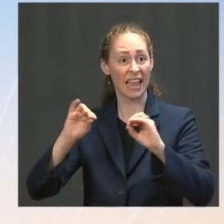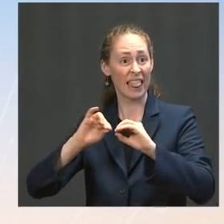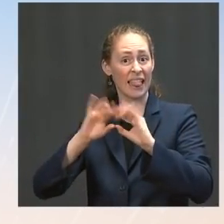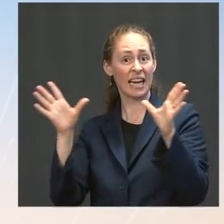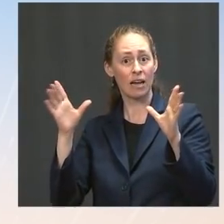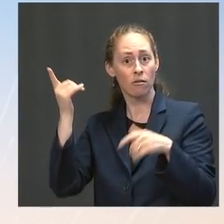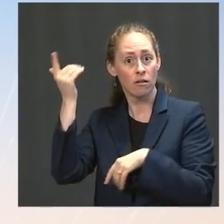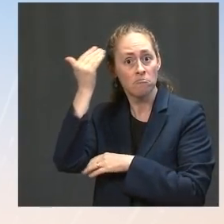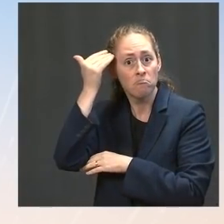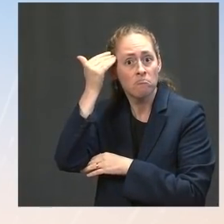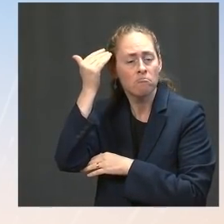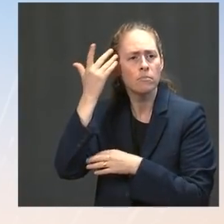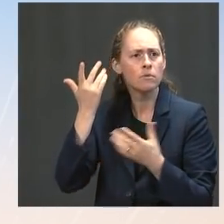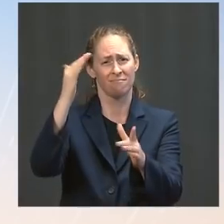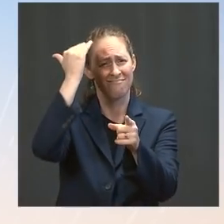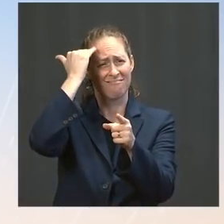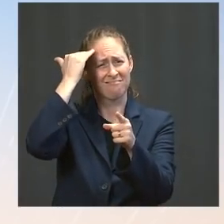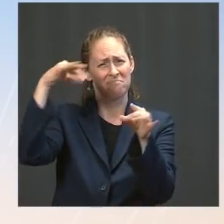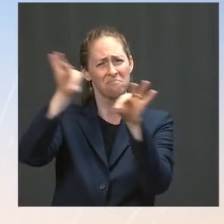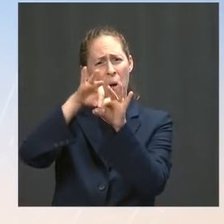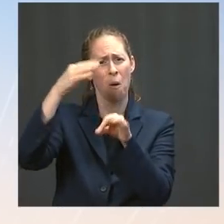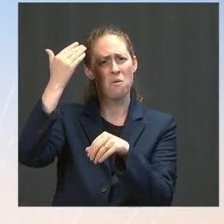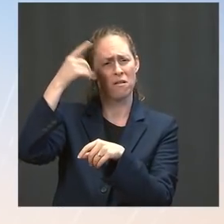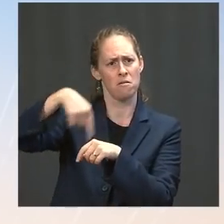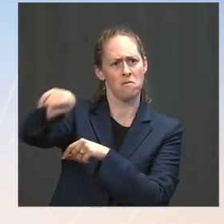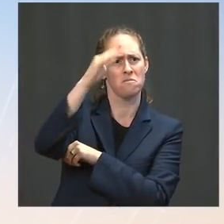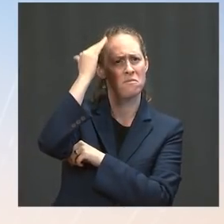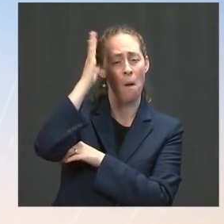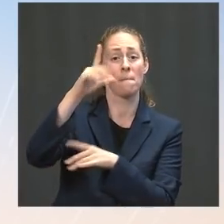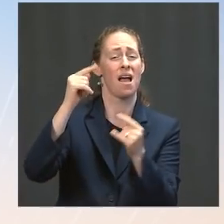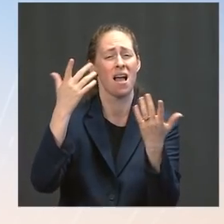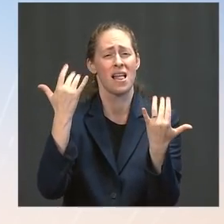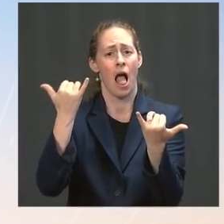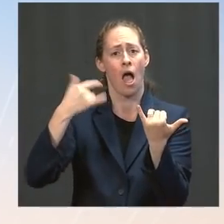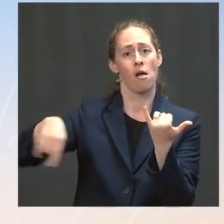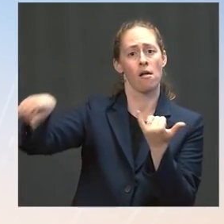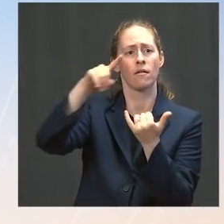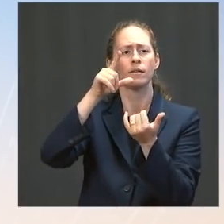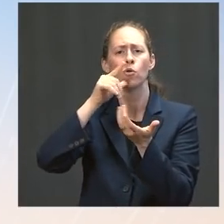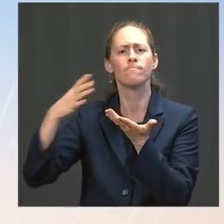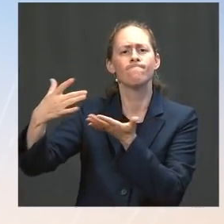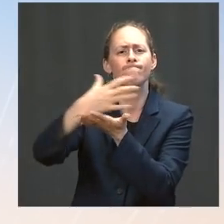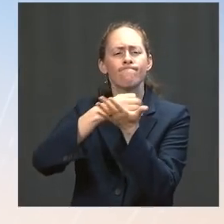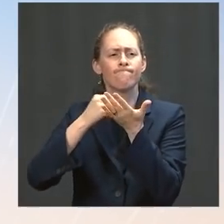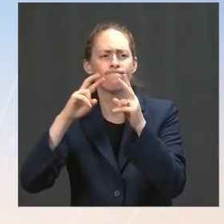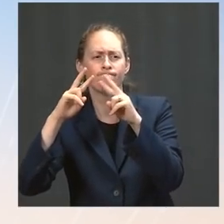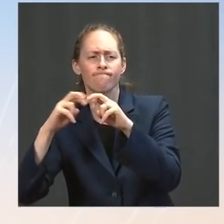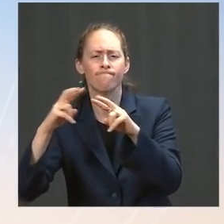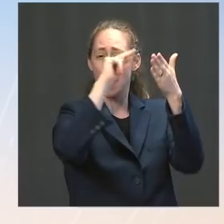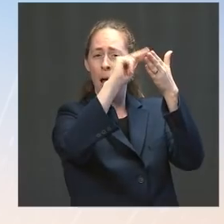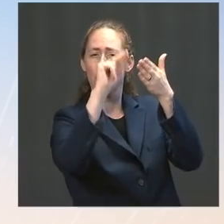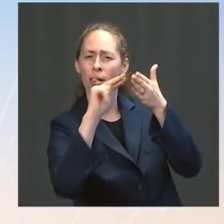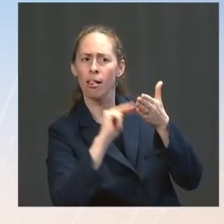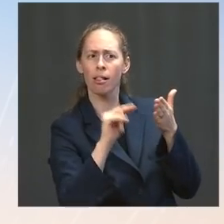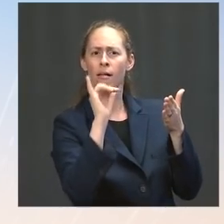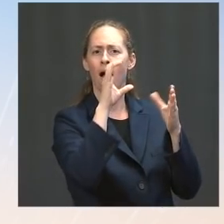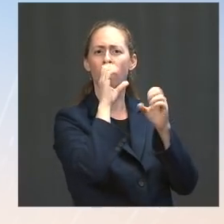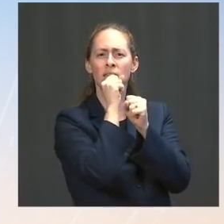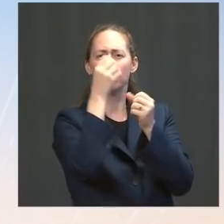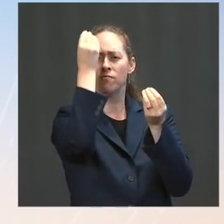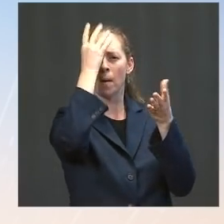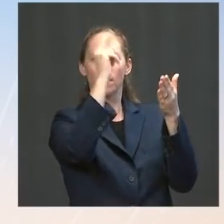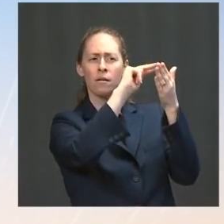from Kabul over a period of 24 hours that, of course, ended early this morning. This is the result of 42 U.S. military